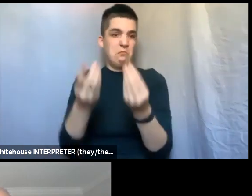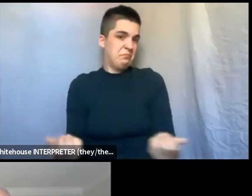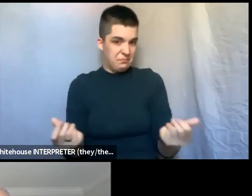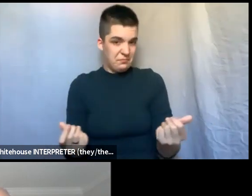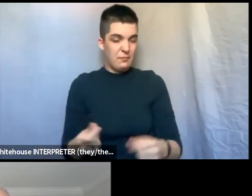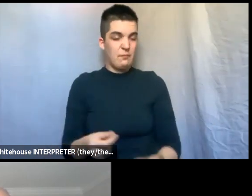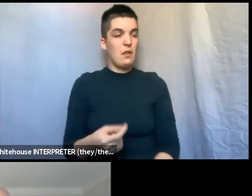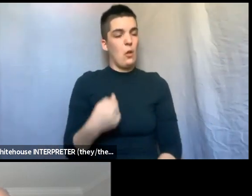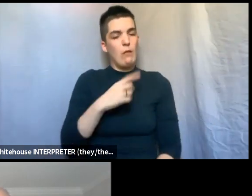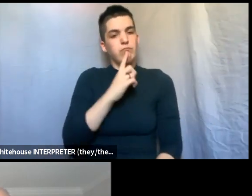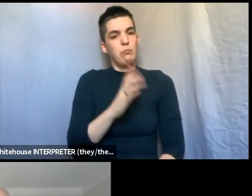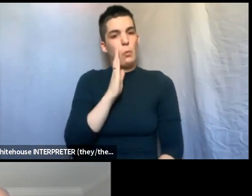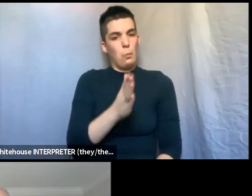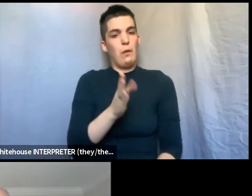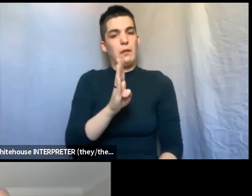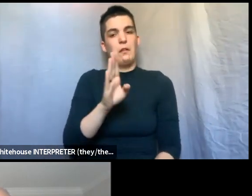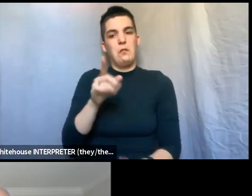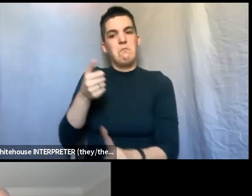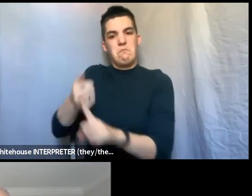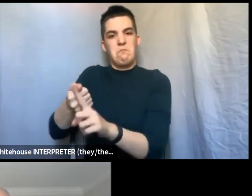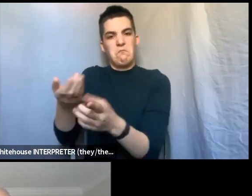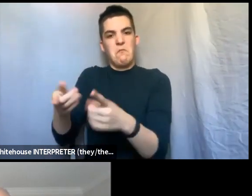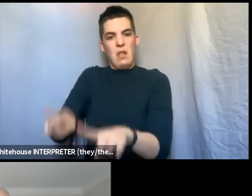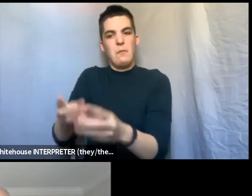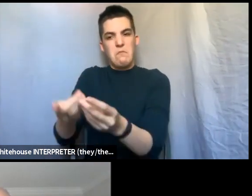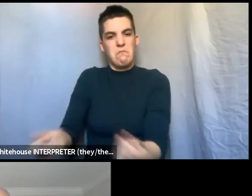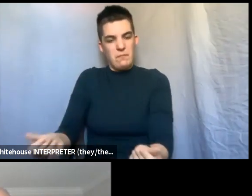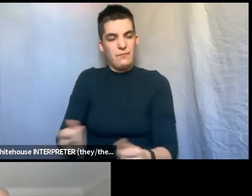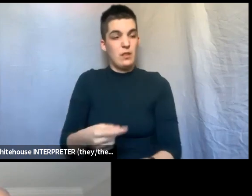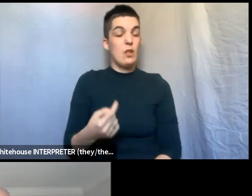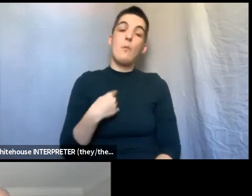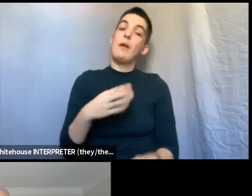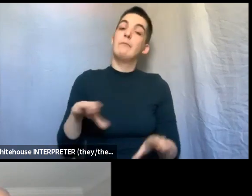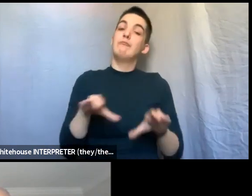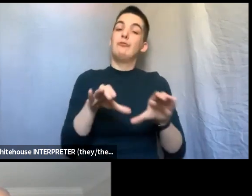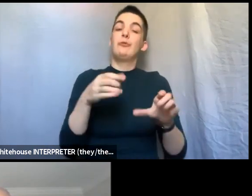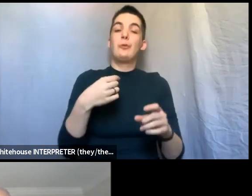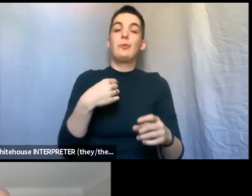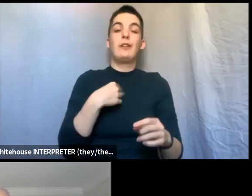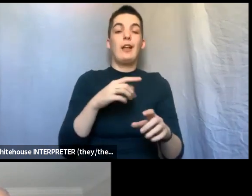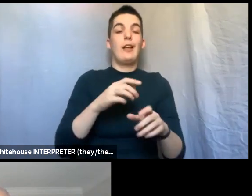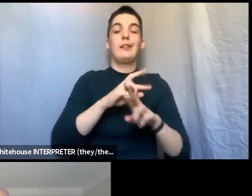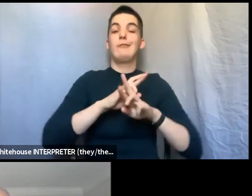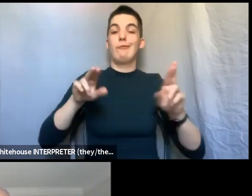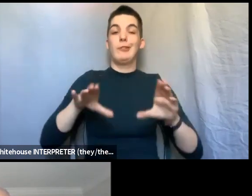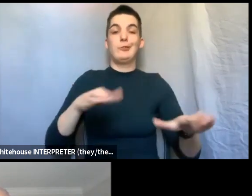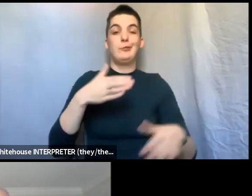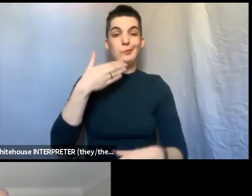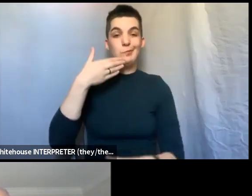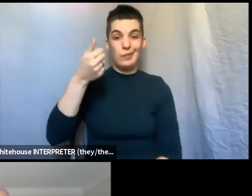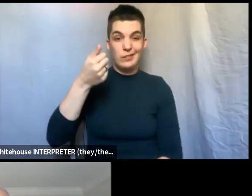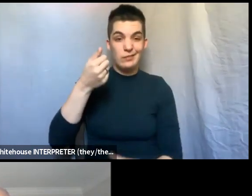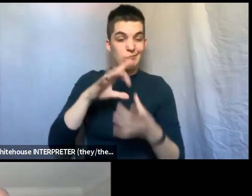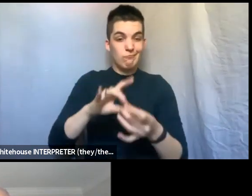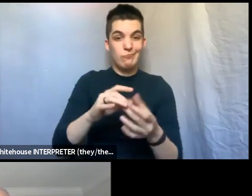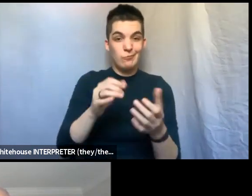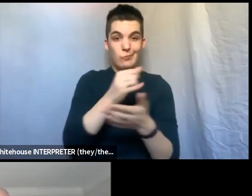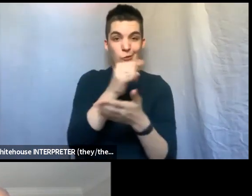I am going to try to do, to get ready to do what artists do best, which is to make